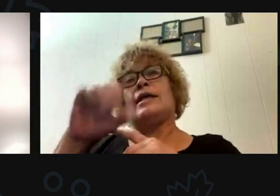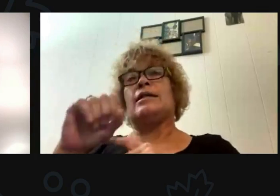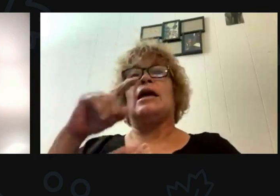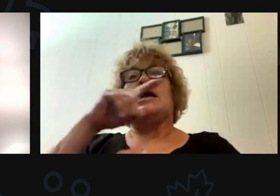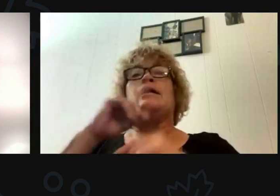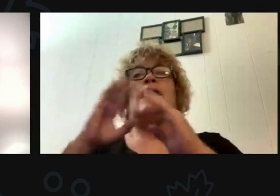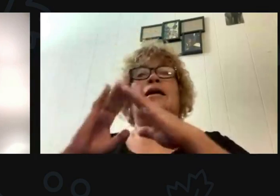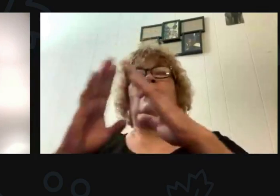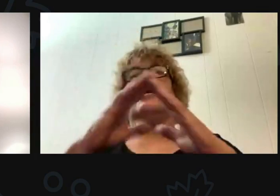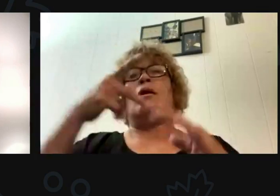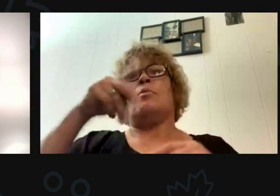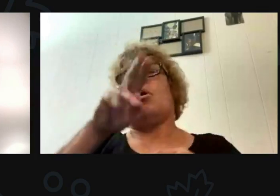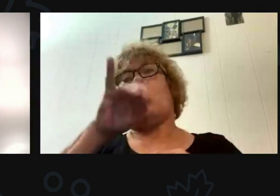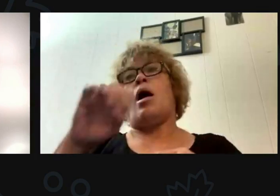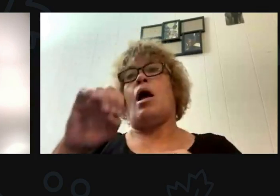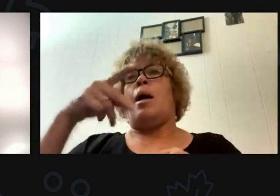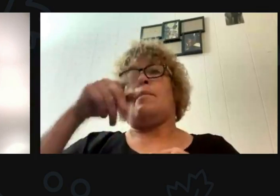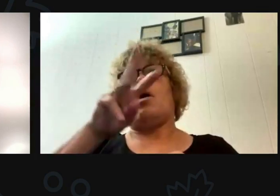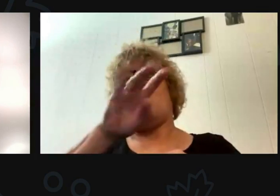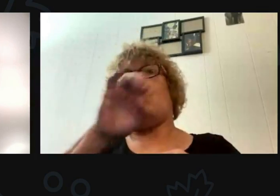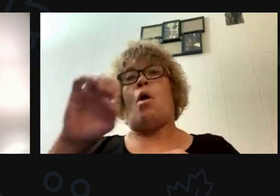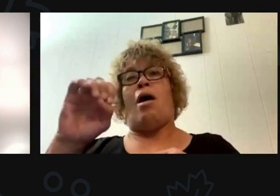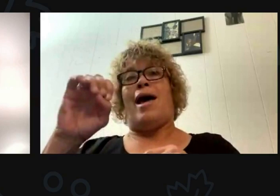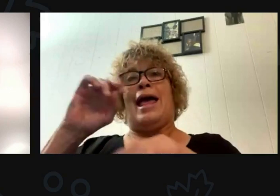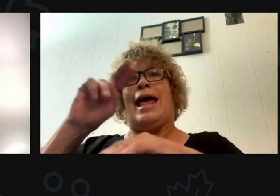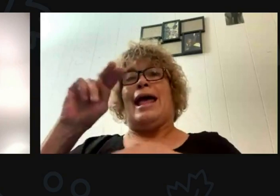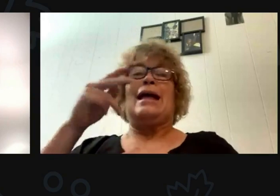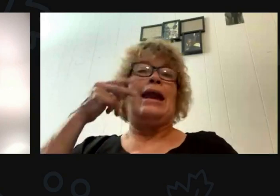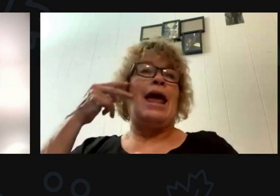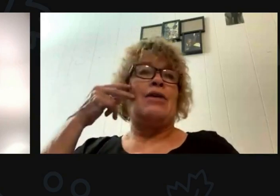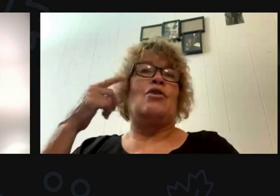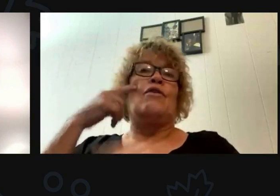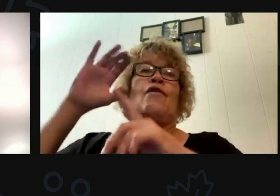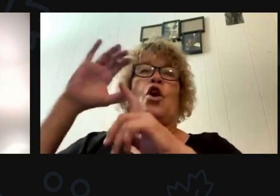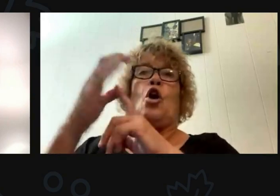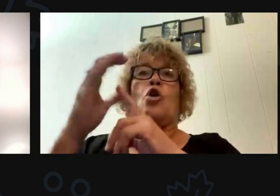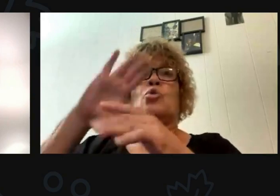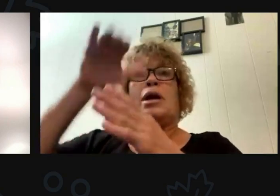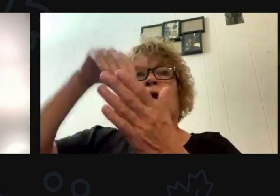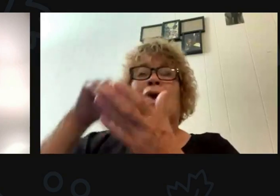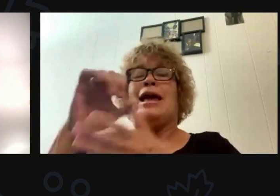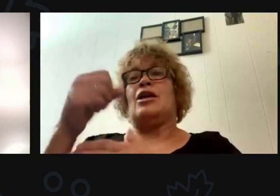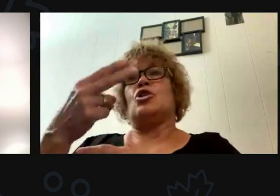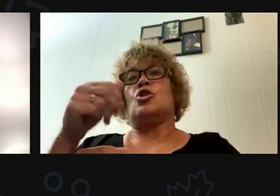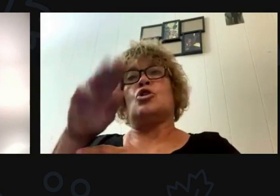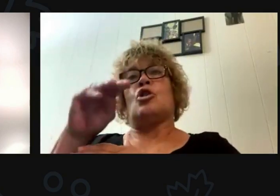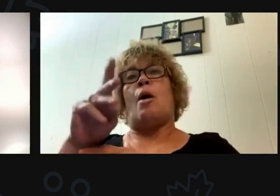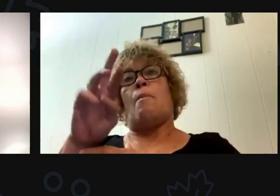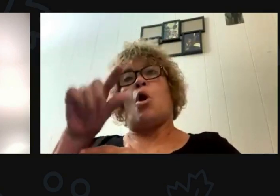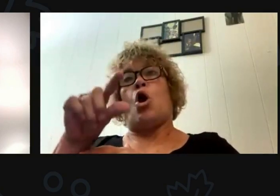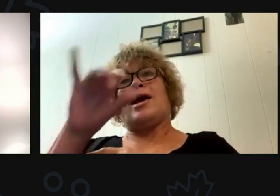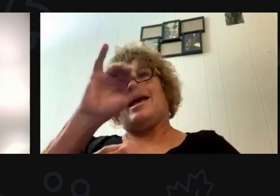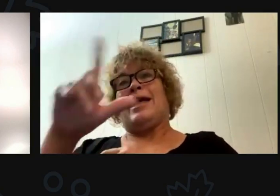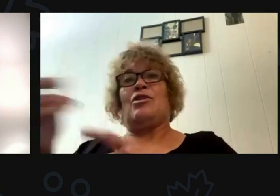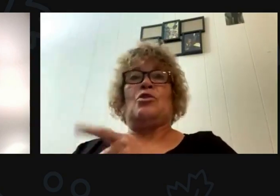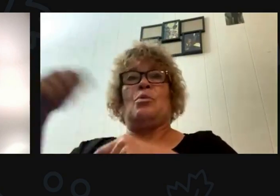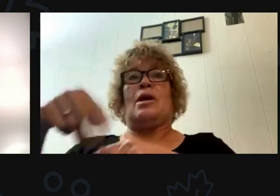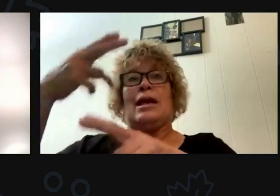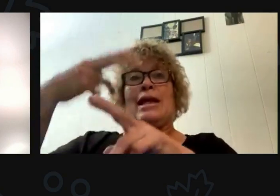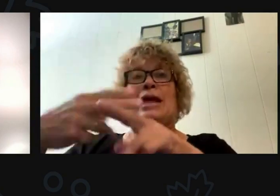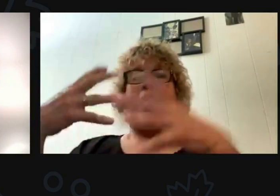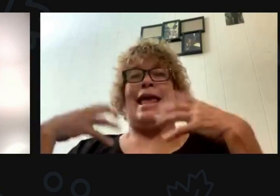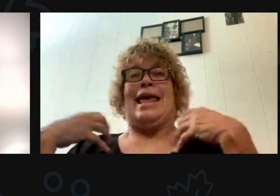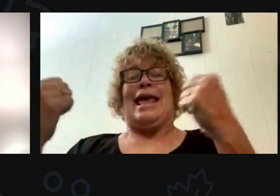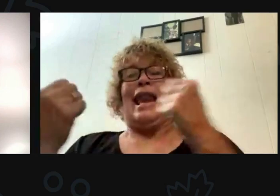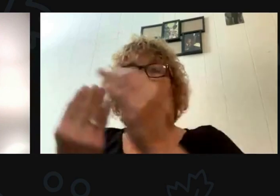Band Potawatomi Nation and the program director for Trickster Cultural Center in Schaumburg, Illinois, will present the program titled Healing